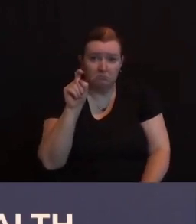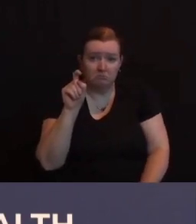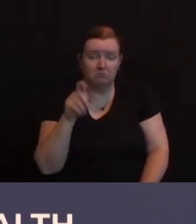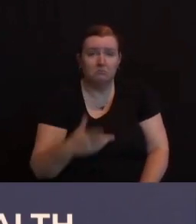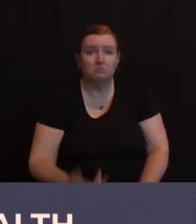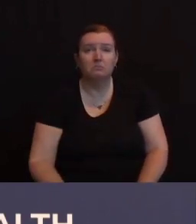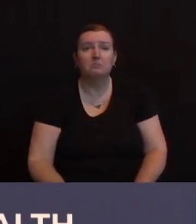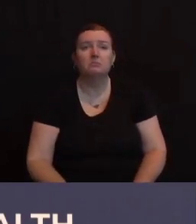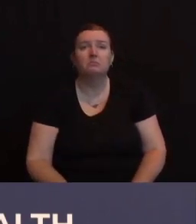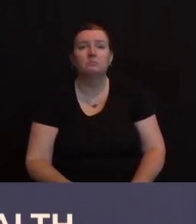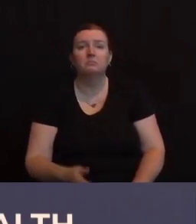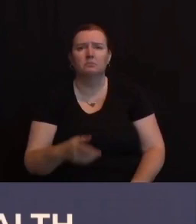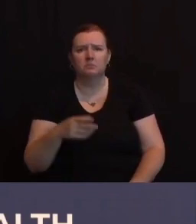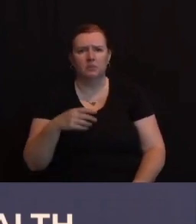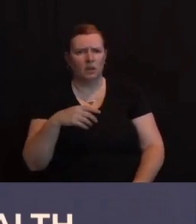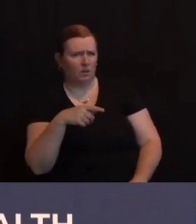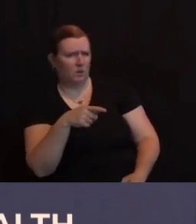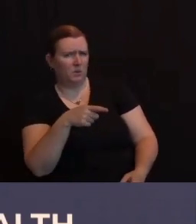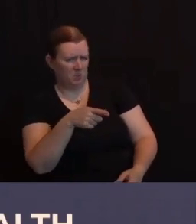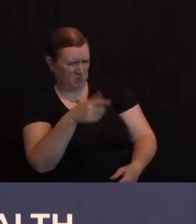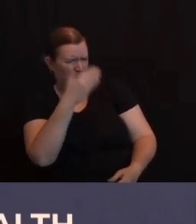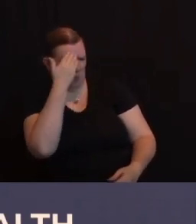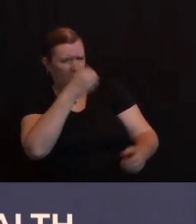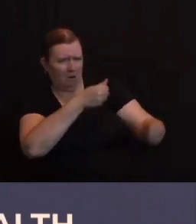you know more about this than I do.